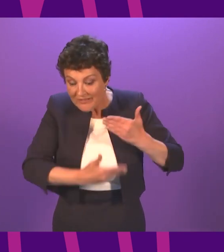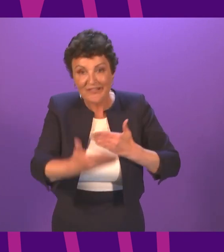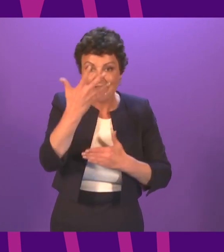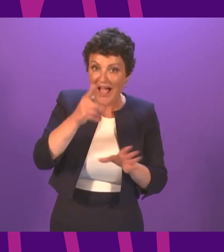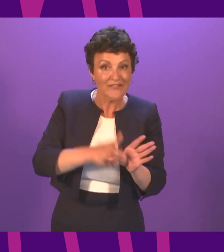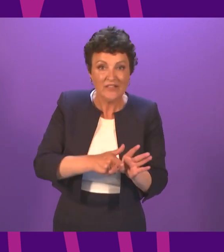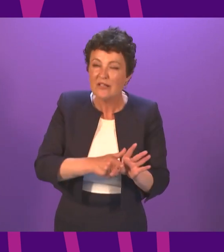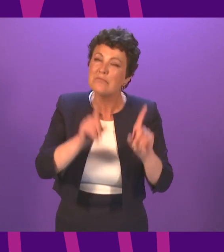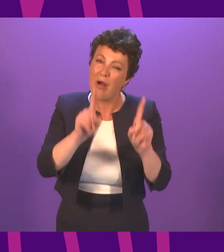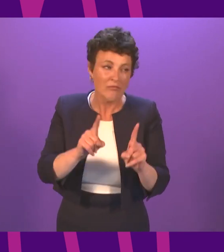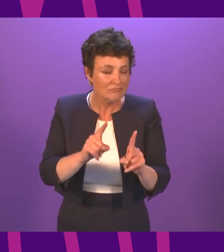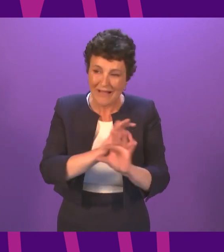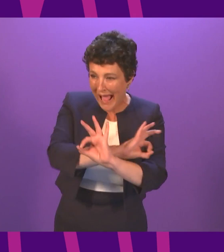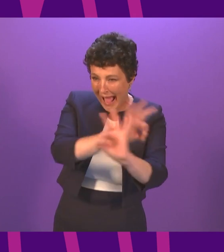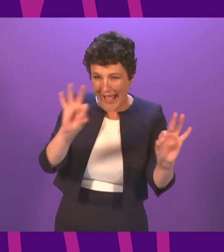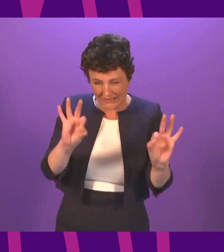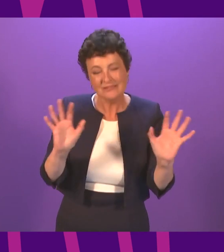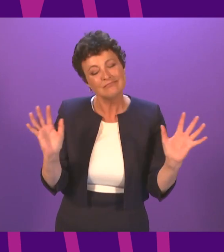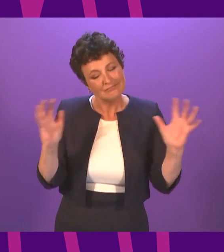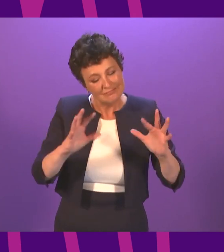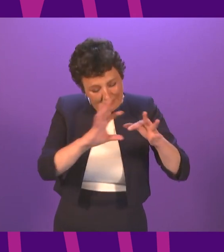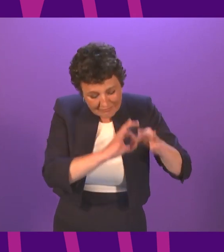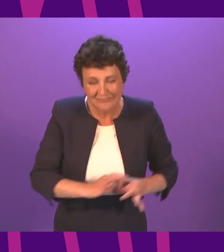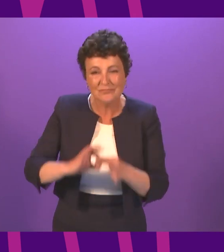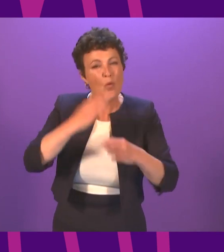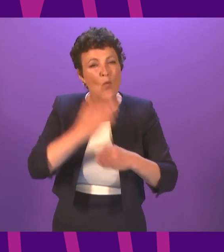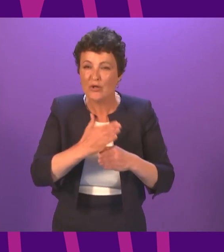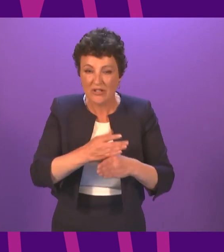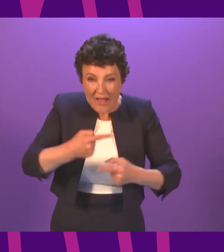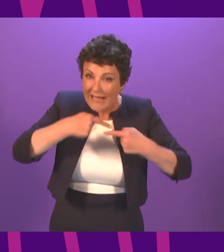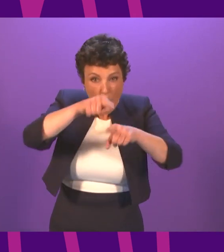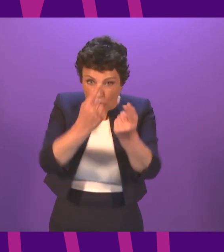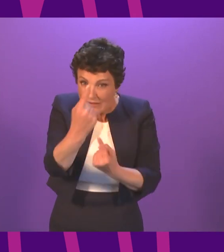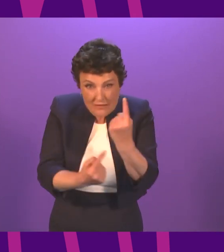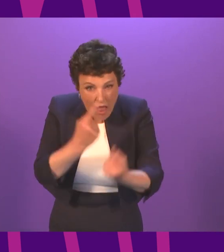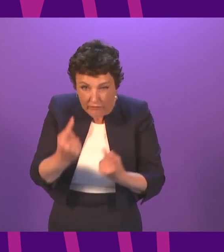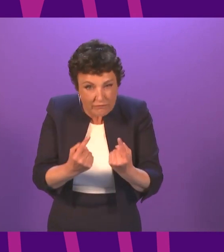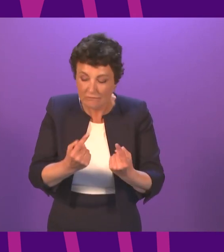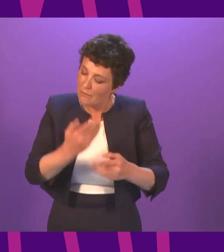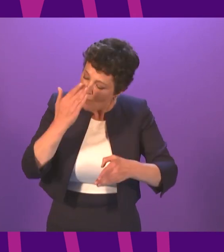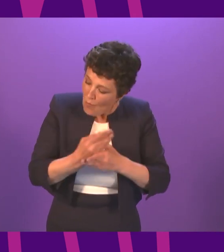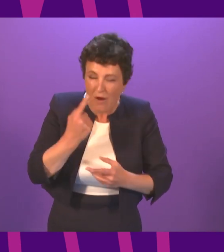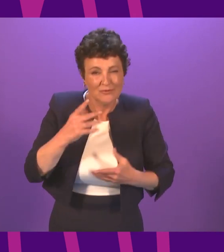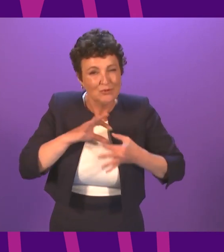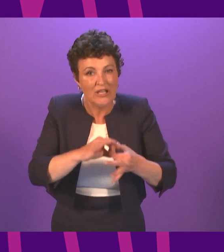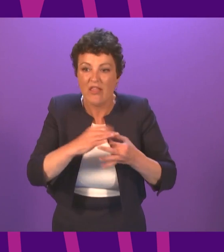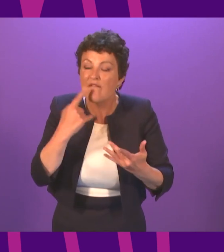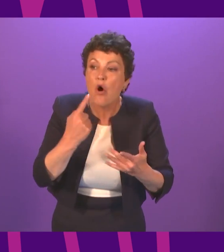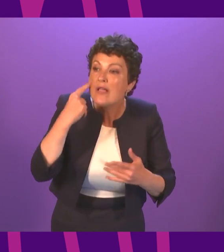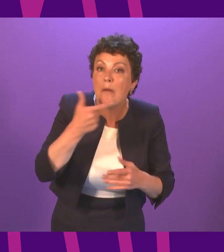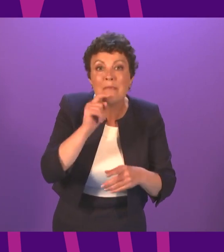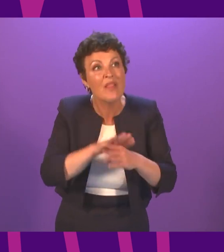build a legacy out of this pandemic for the generations that come after us. Opportunities for every young person. A national care service to match